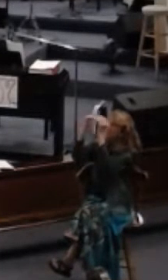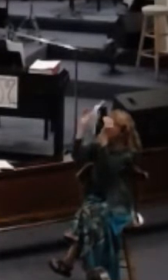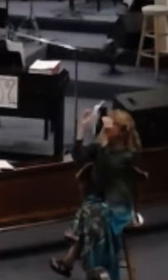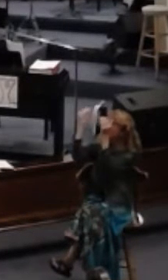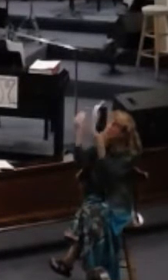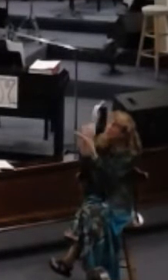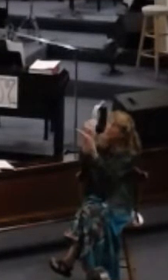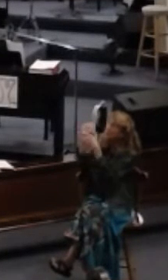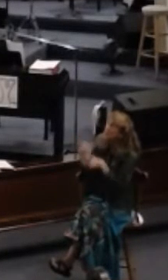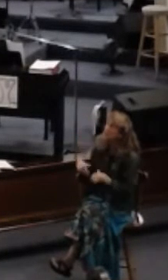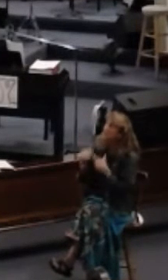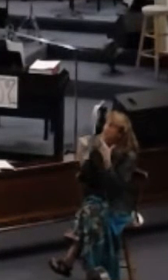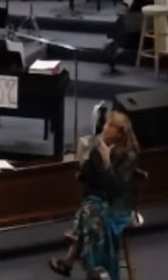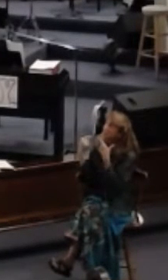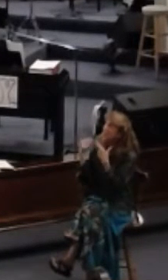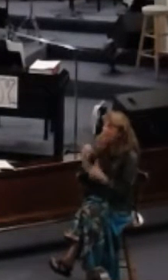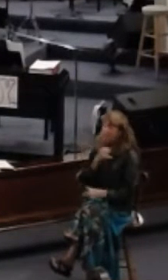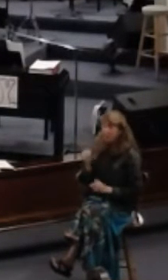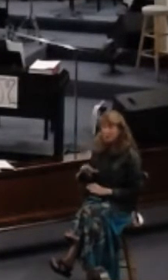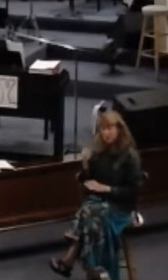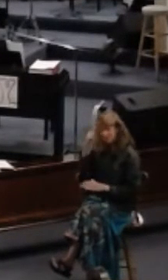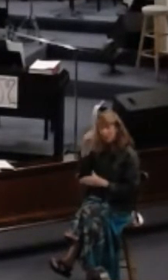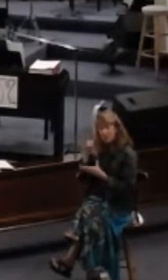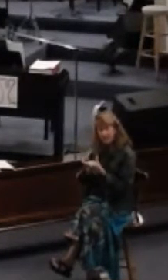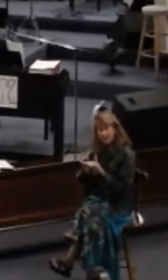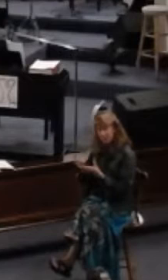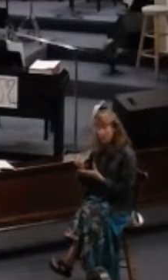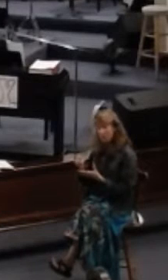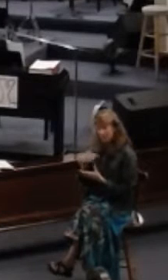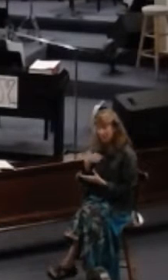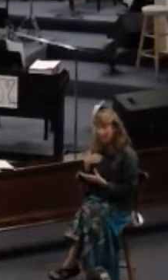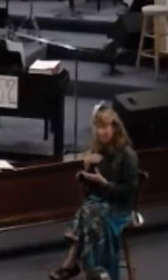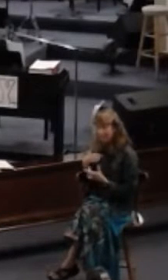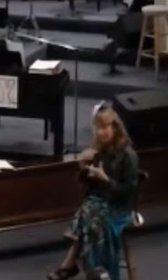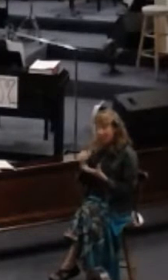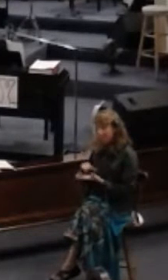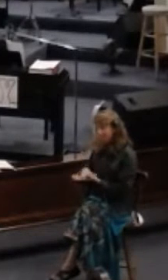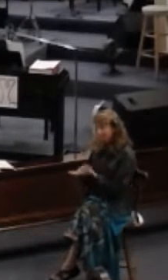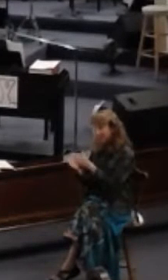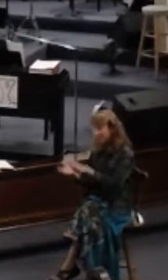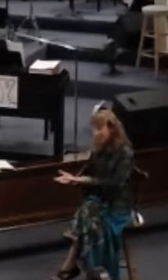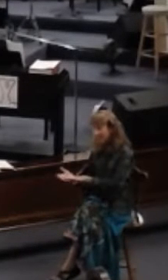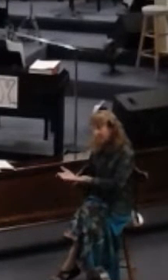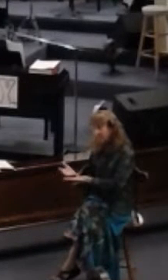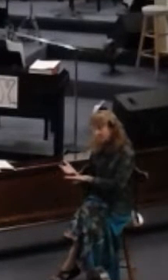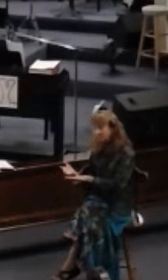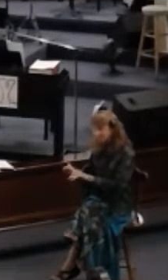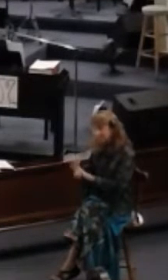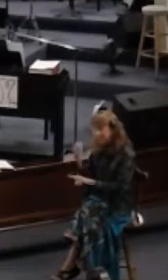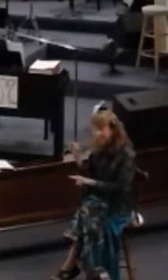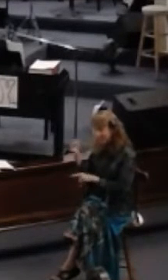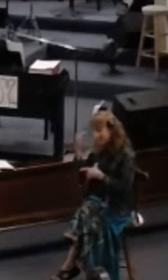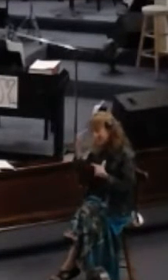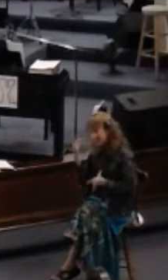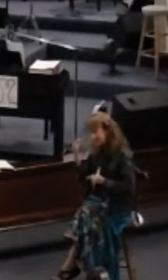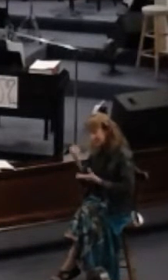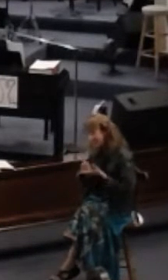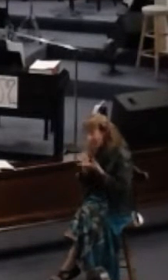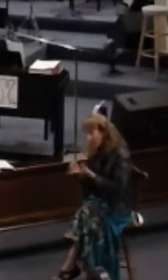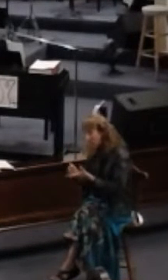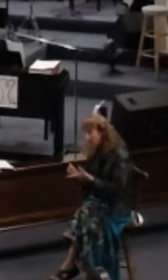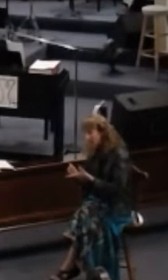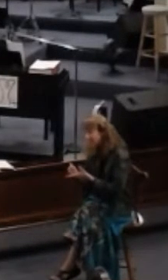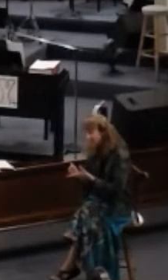life. So Christians believed that if they died from disease contracted while caring for the ill, the result for them would